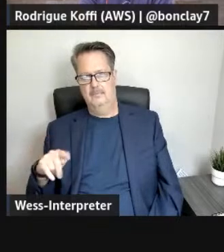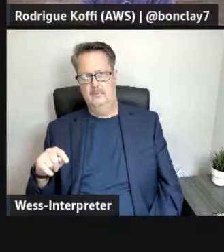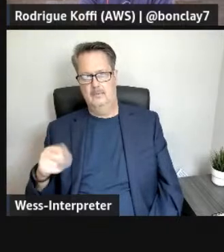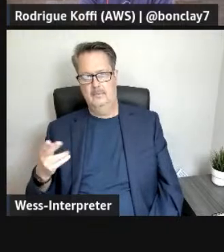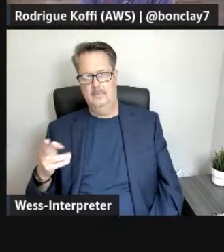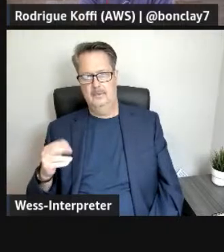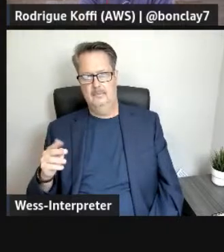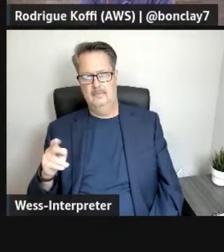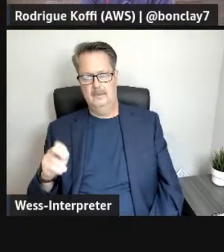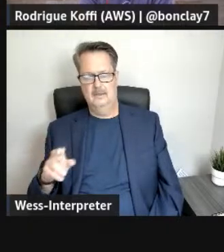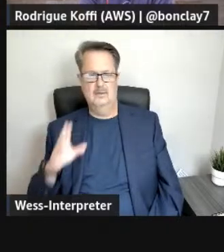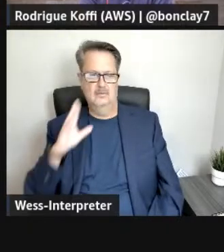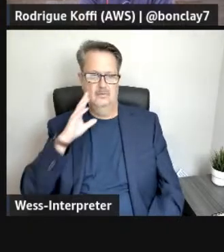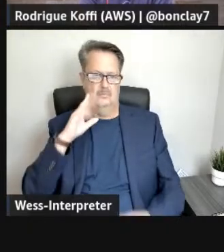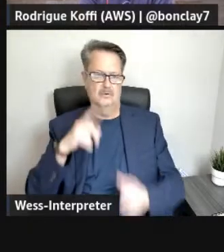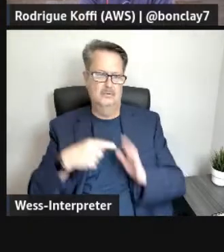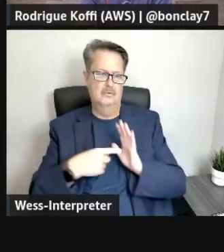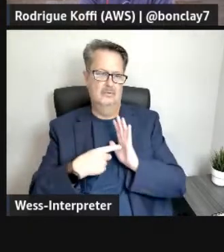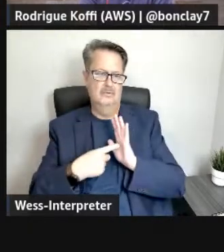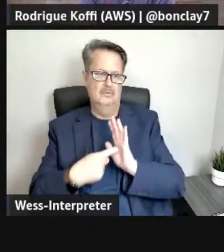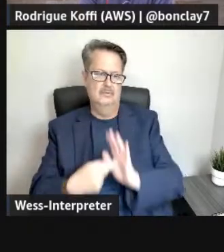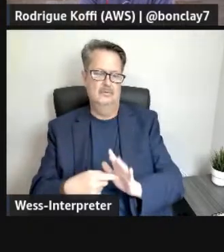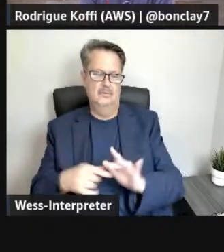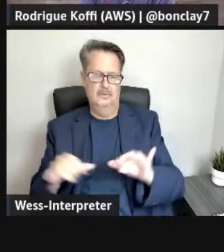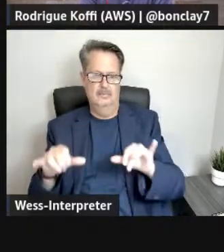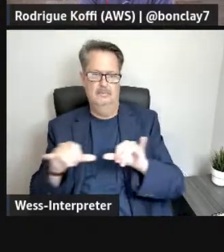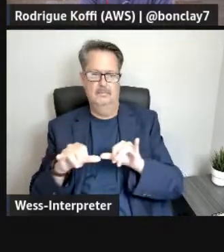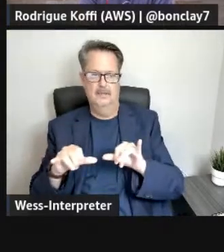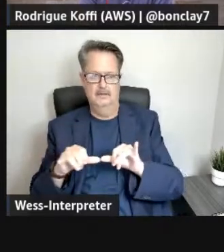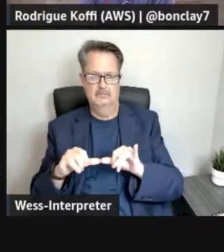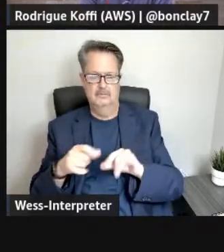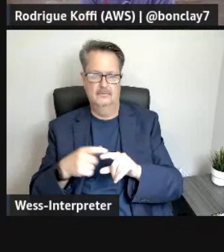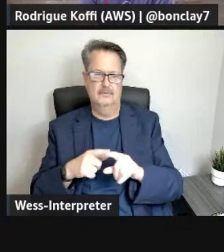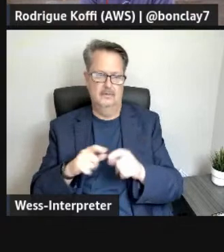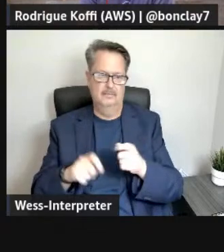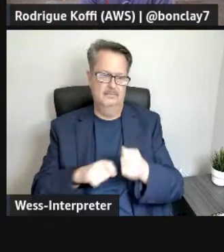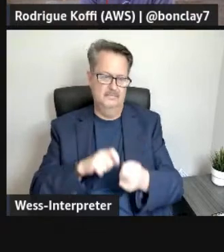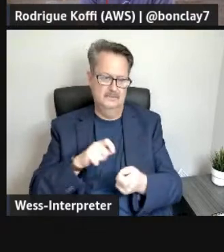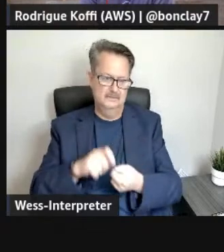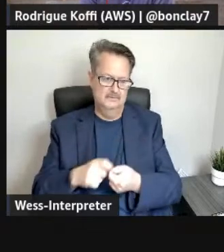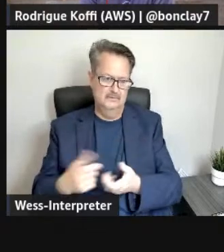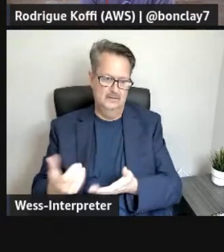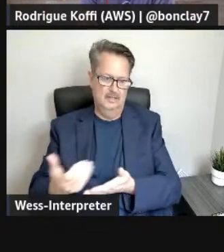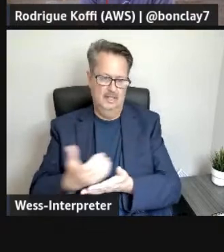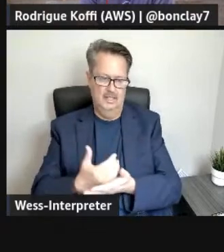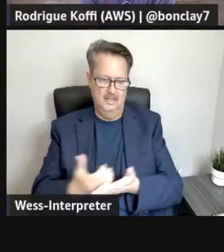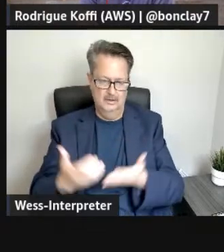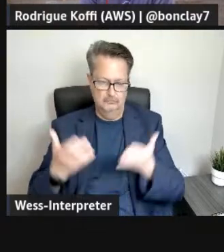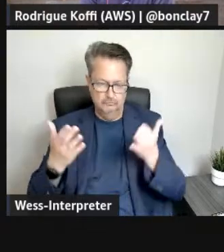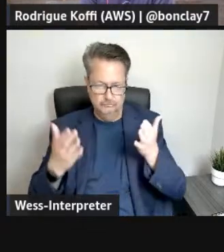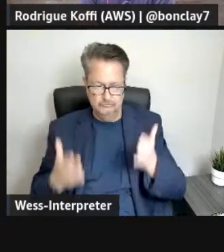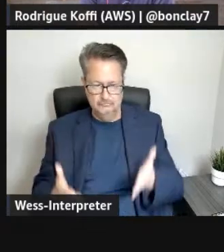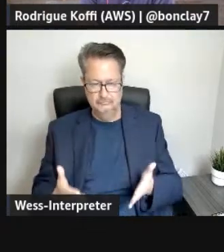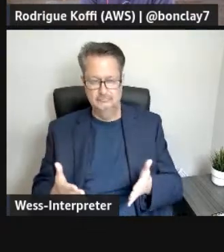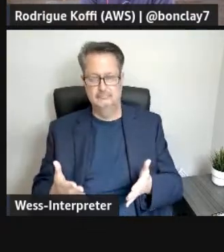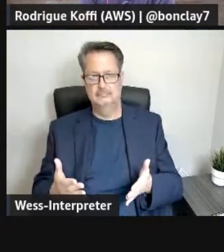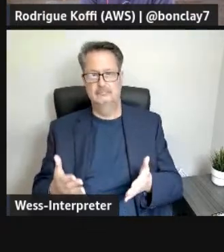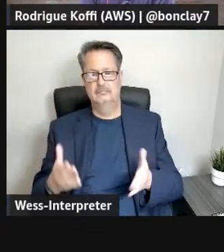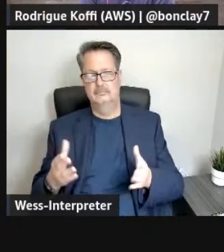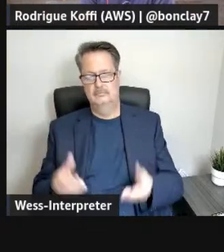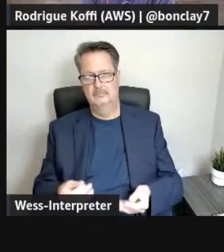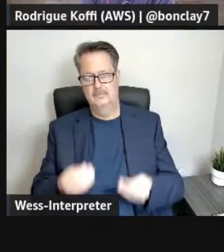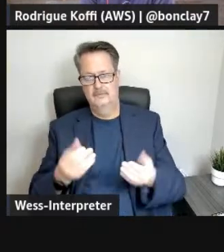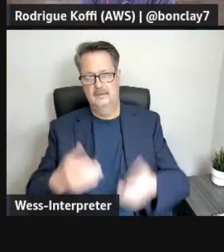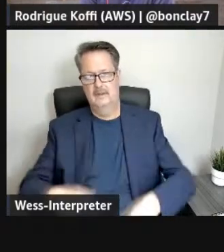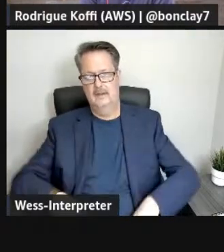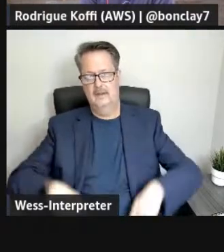accept metrics from a particular collector, right? So so setting up high availability like that is a